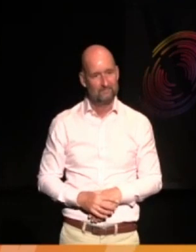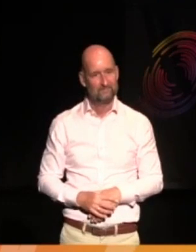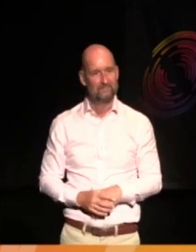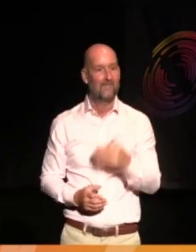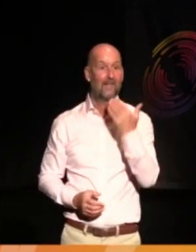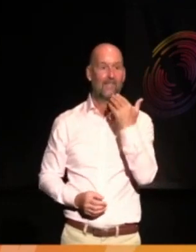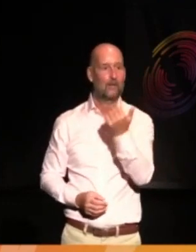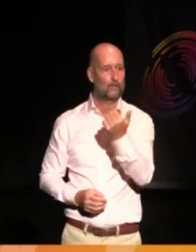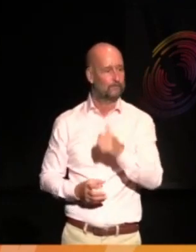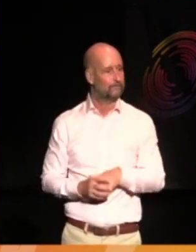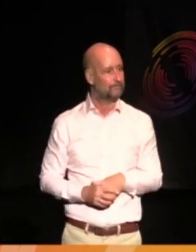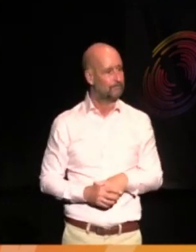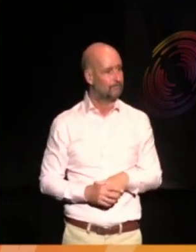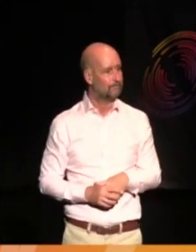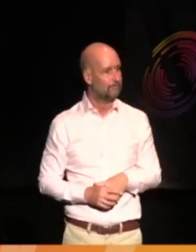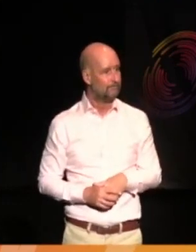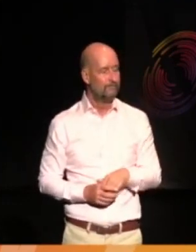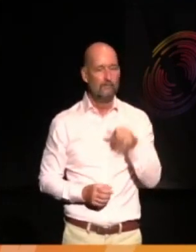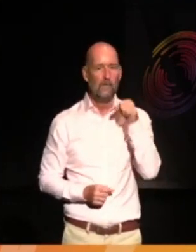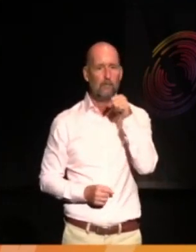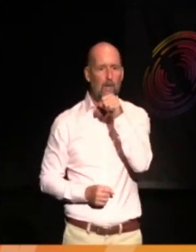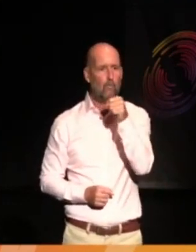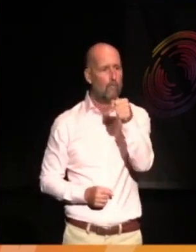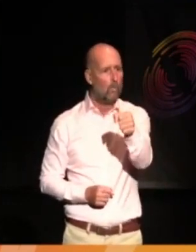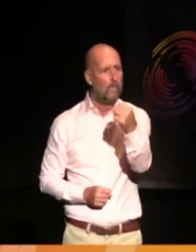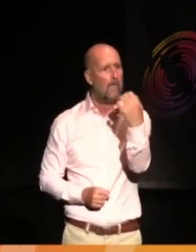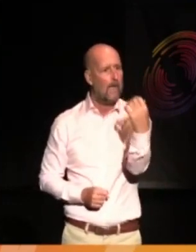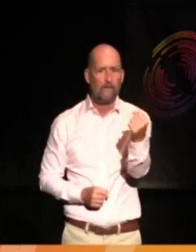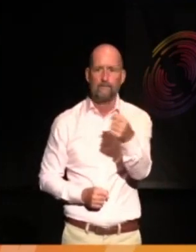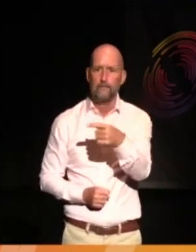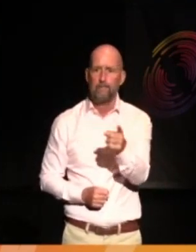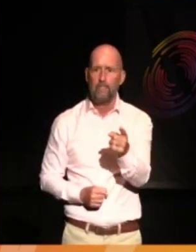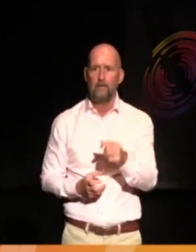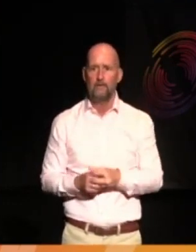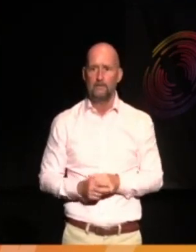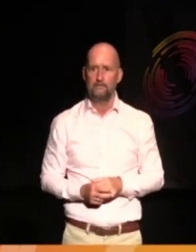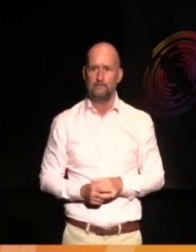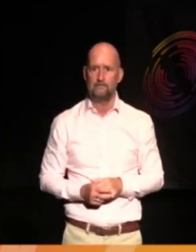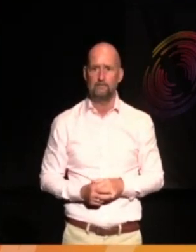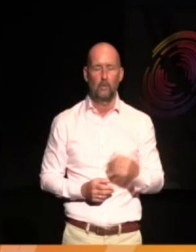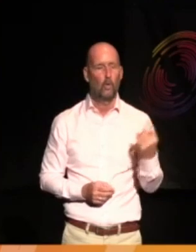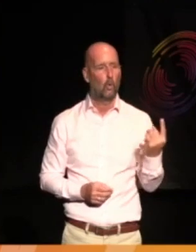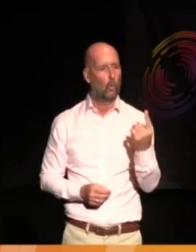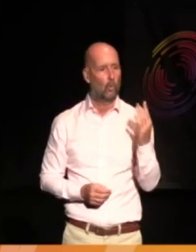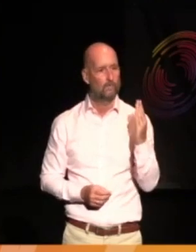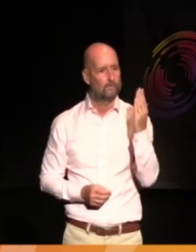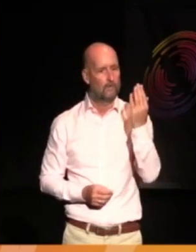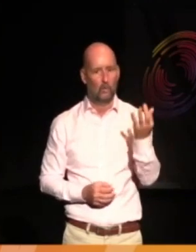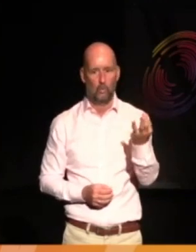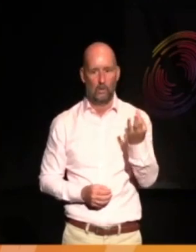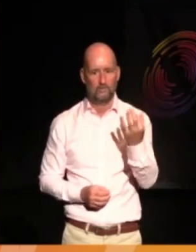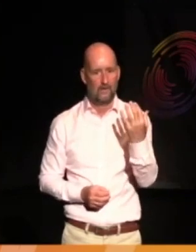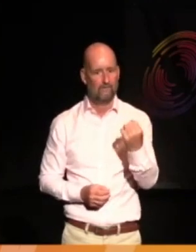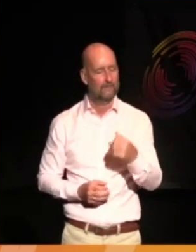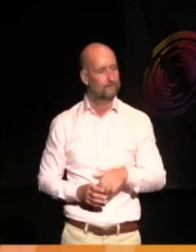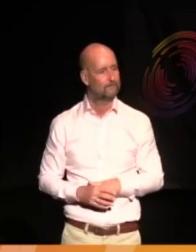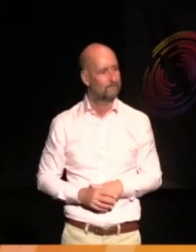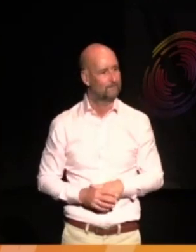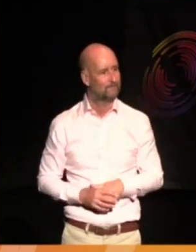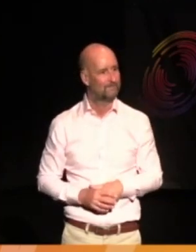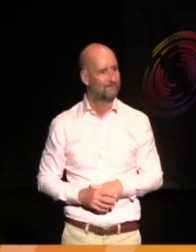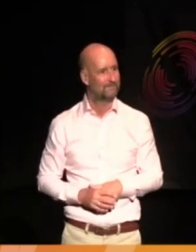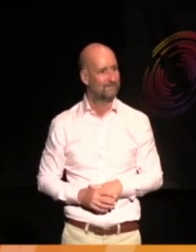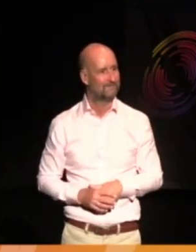Thank you, and I think we've got microphones. So who would like to ask a question, make a point?